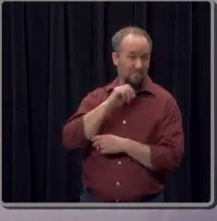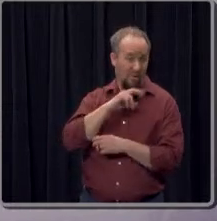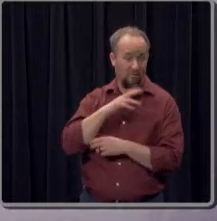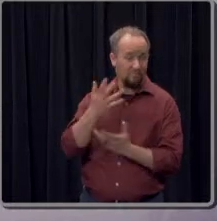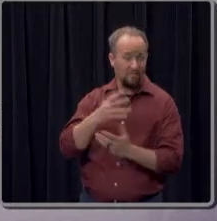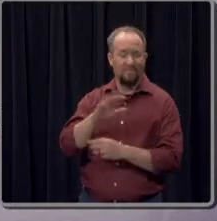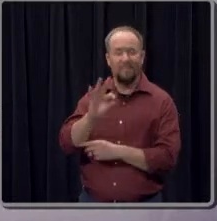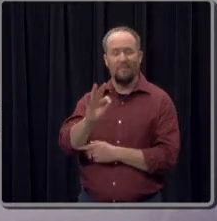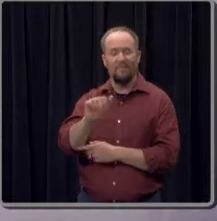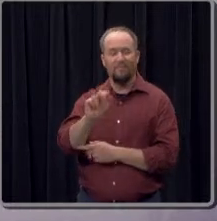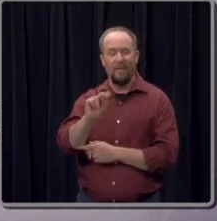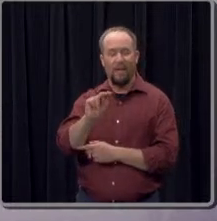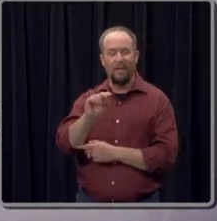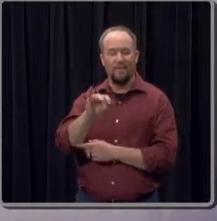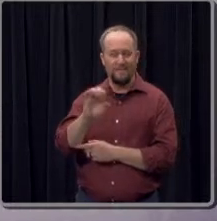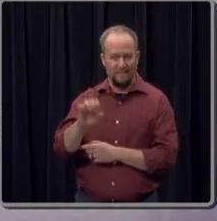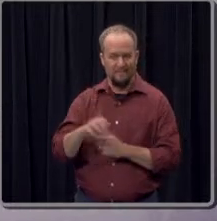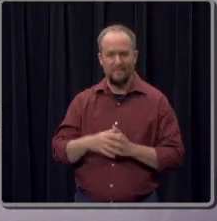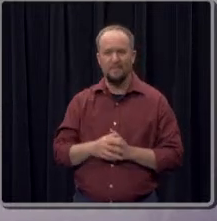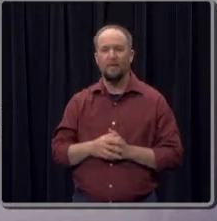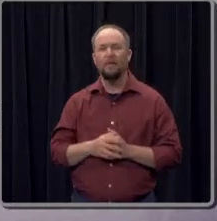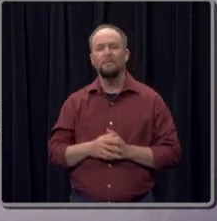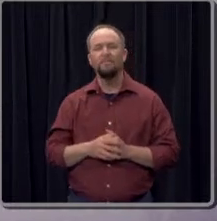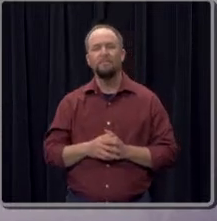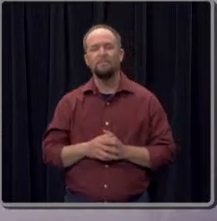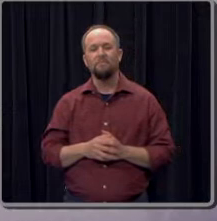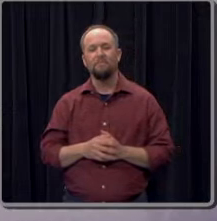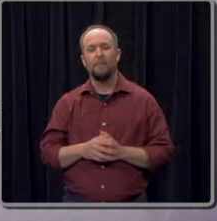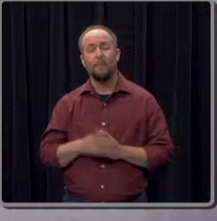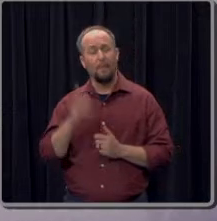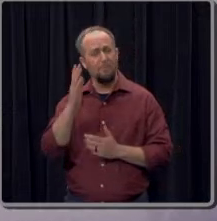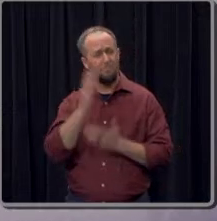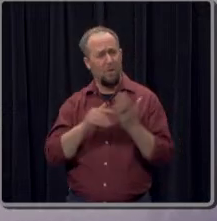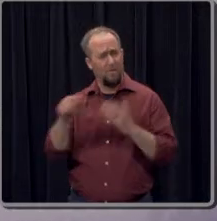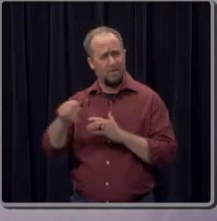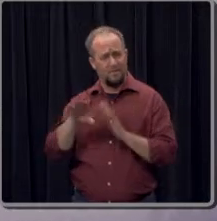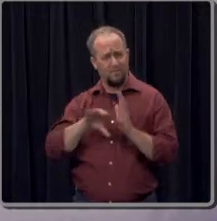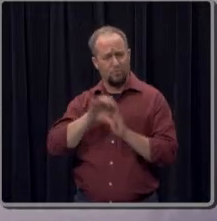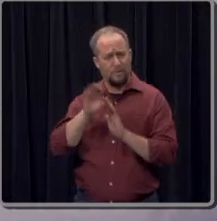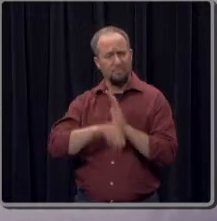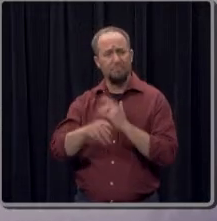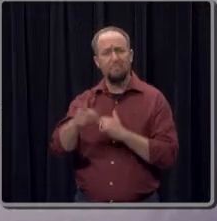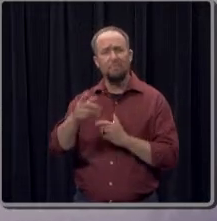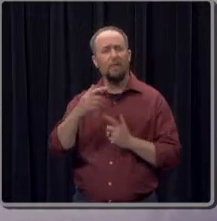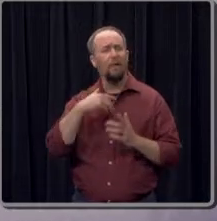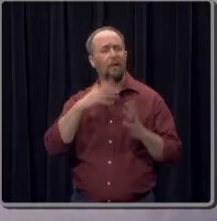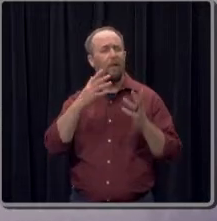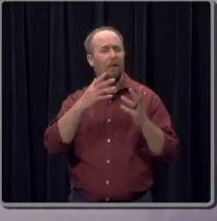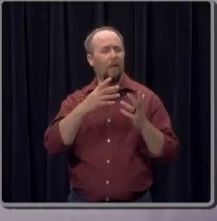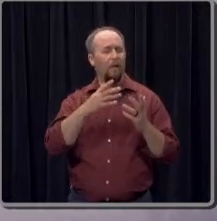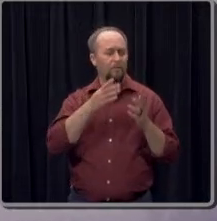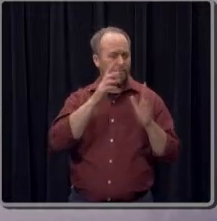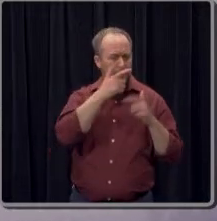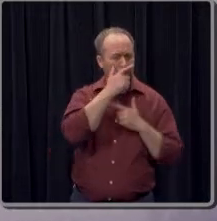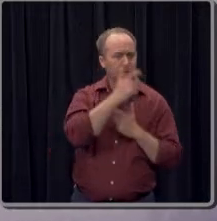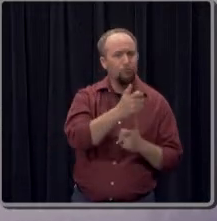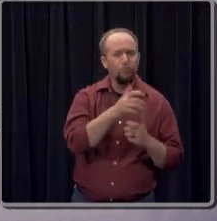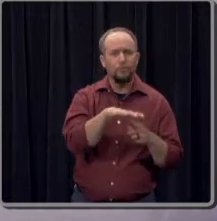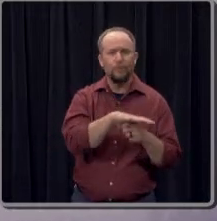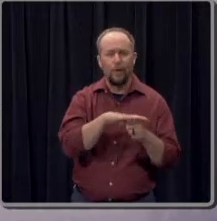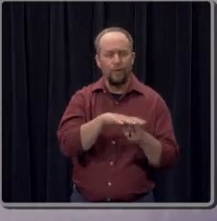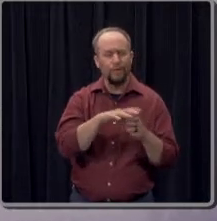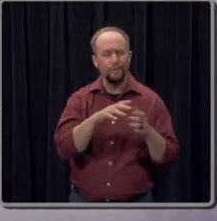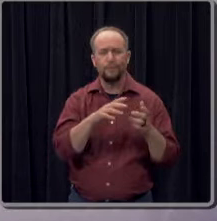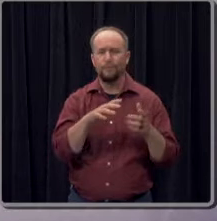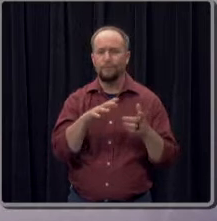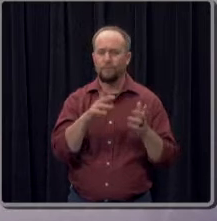But in part of this curriculum, it divides our classrooms into interest areas. And so children are able to go and